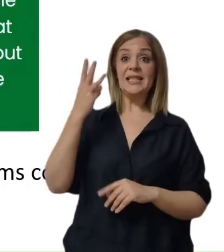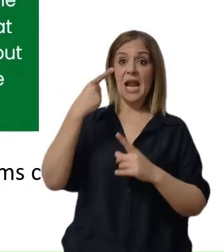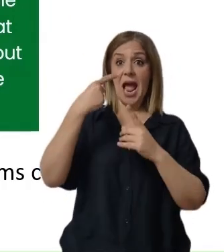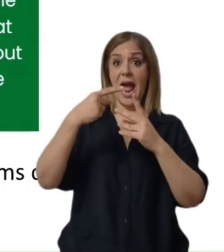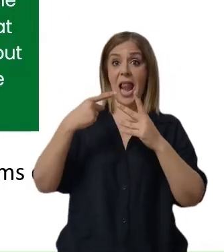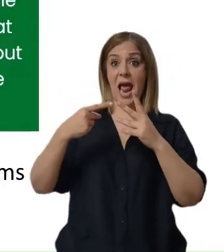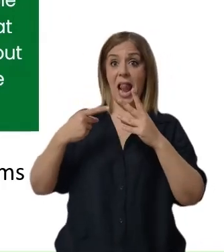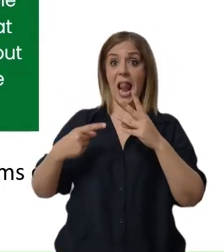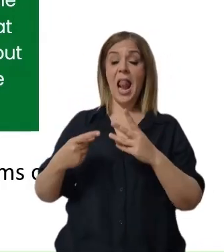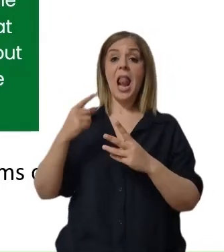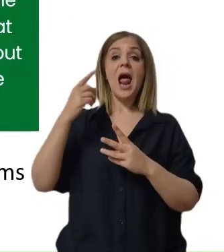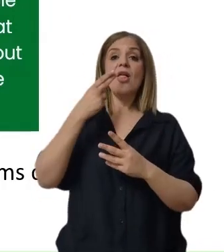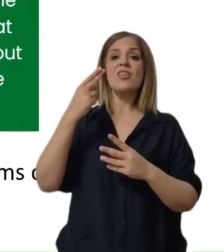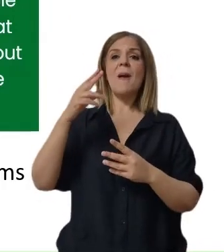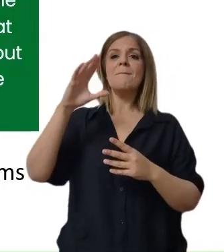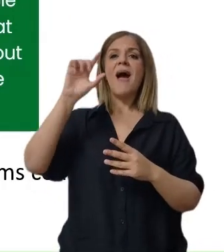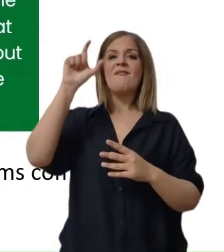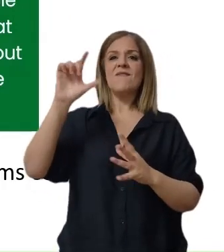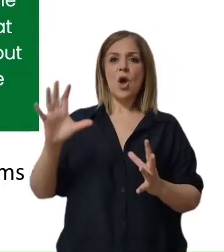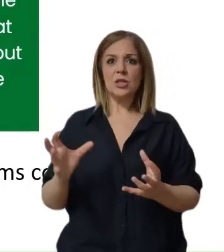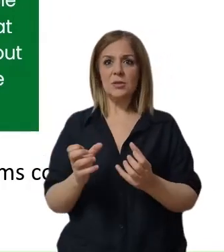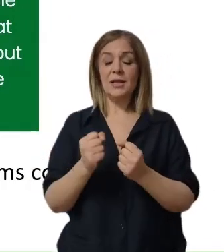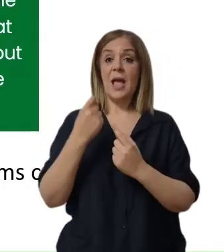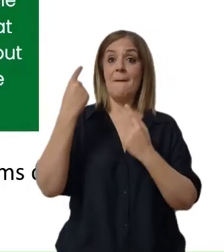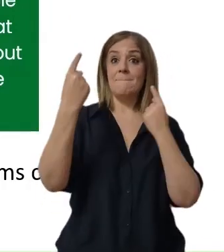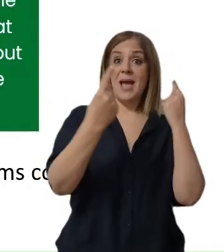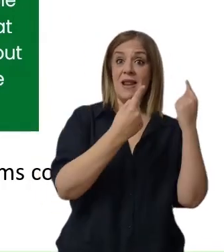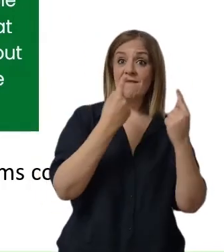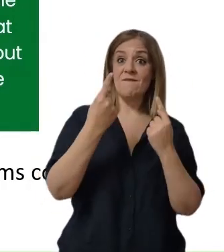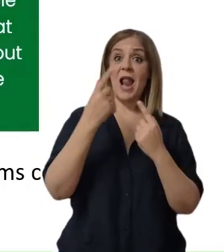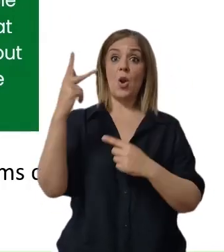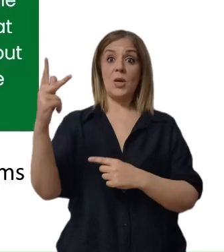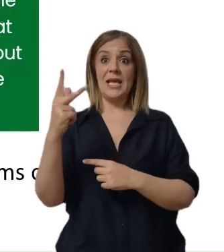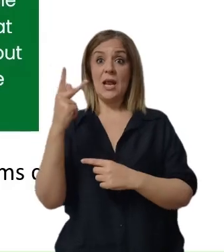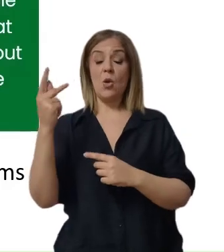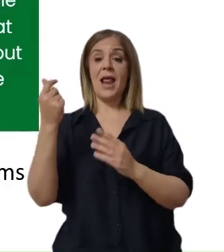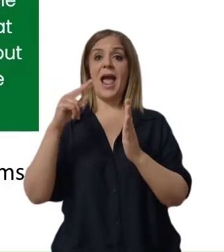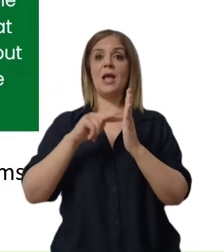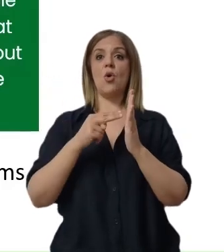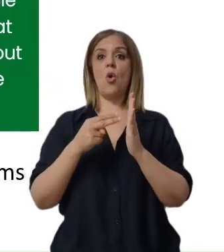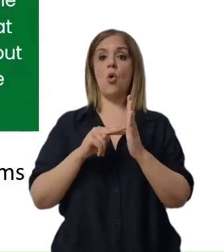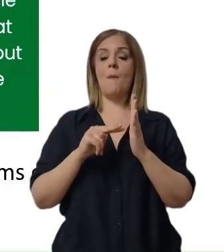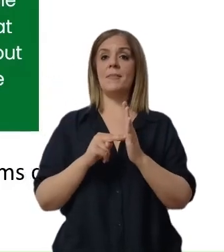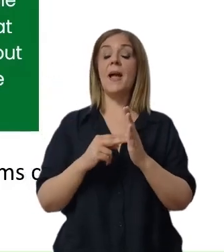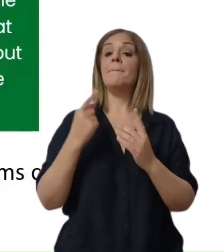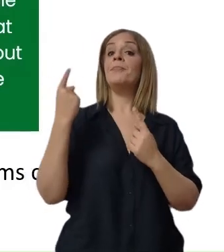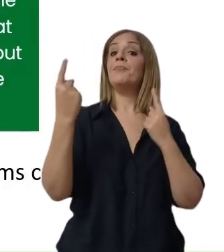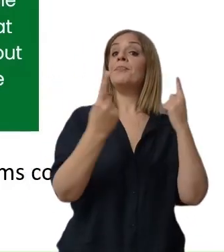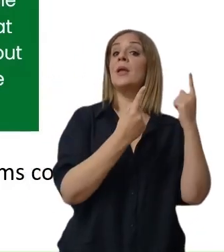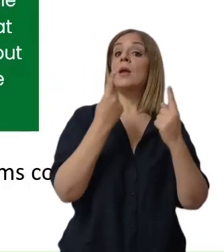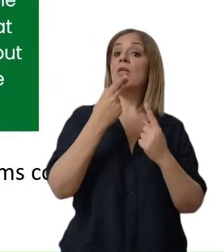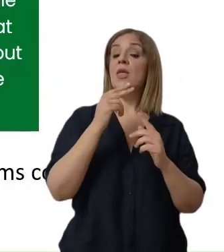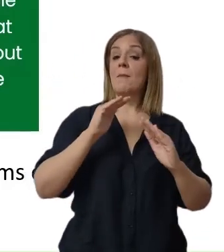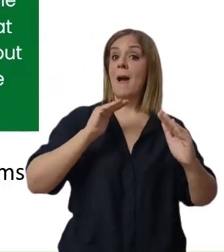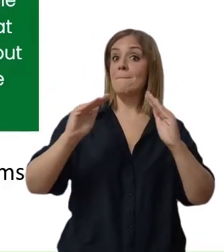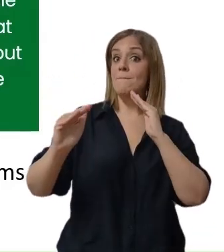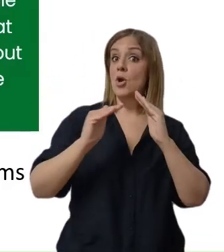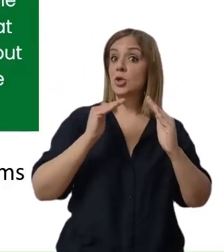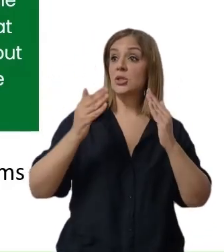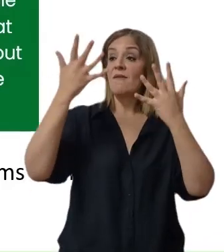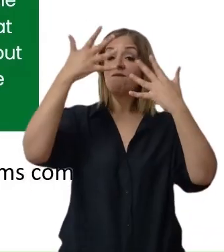of sustainability: environment, society, and economy. Environment, it's about protect natural